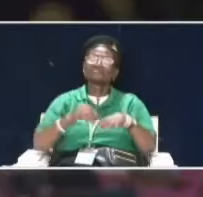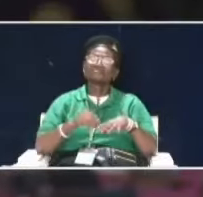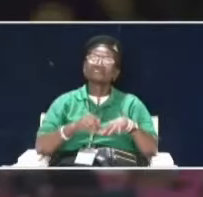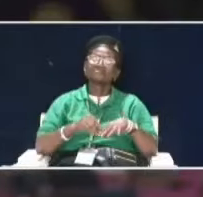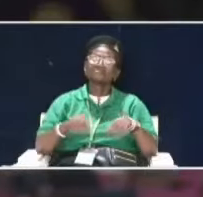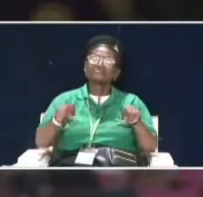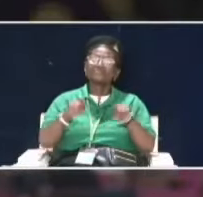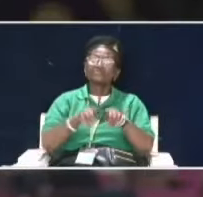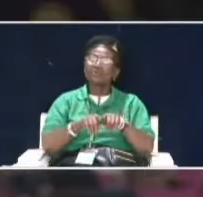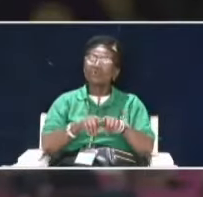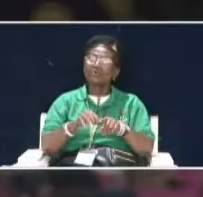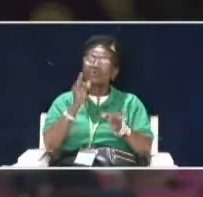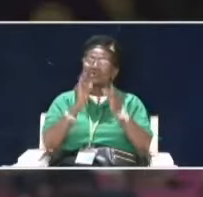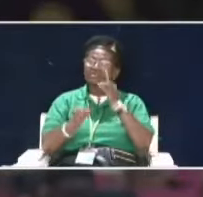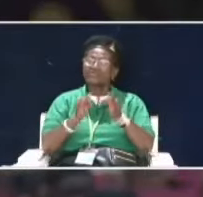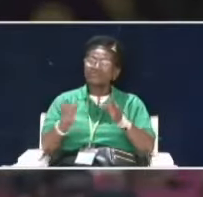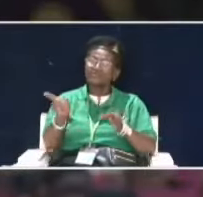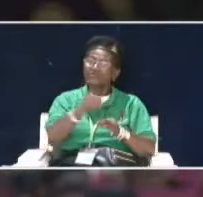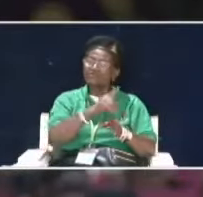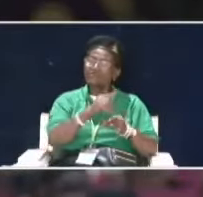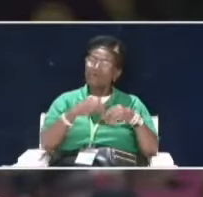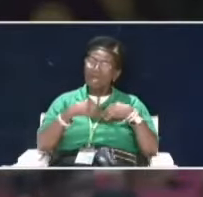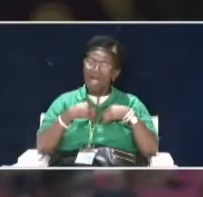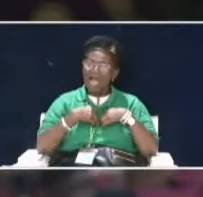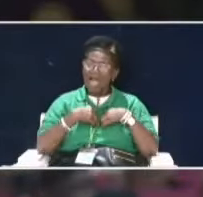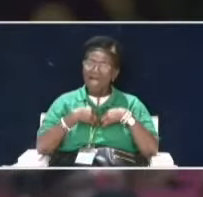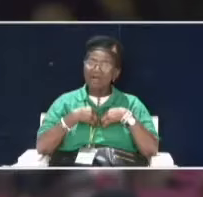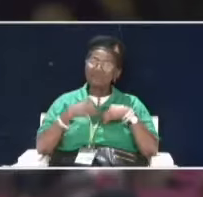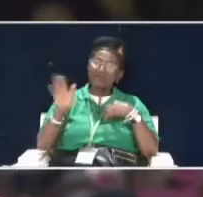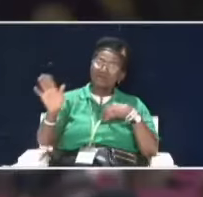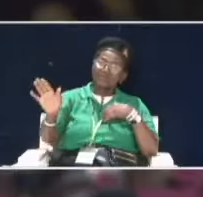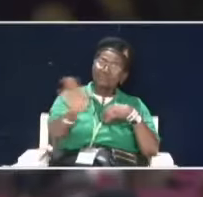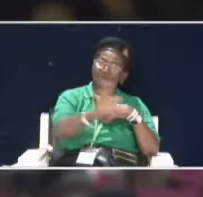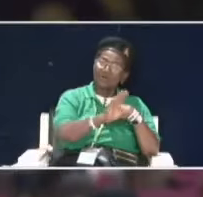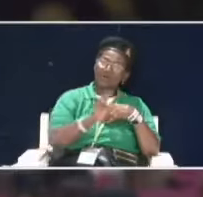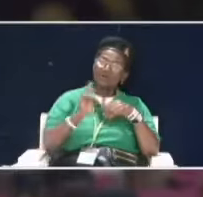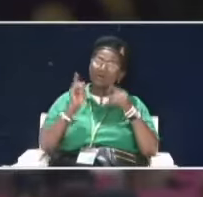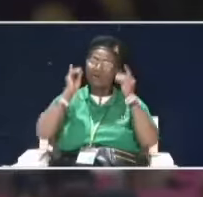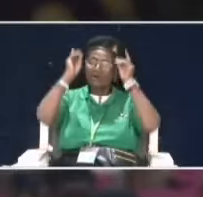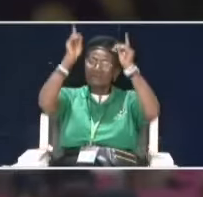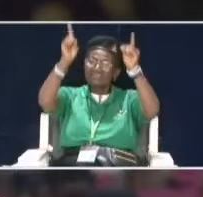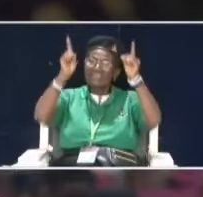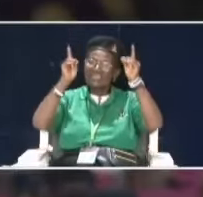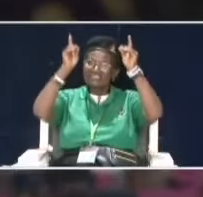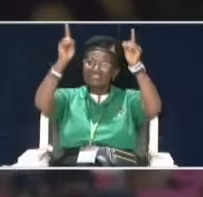So if you have your destiny threatened,